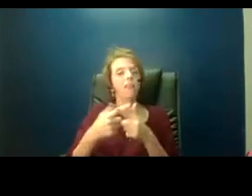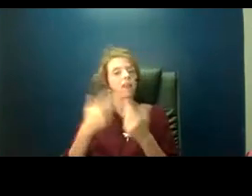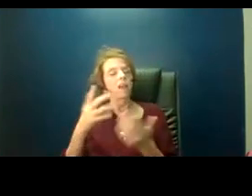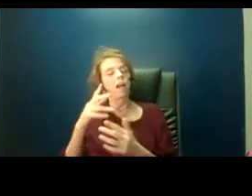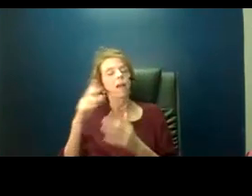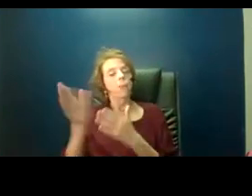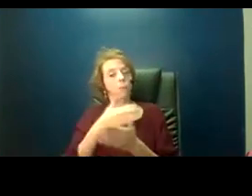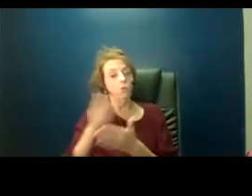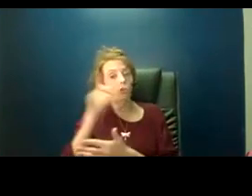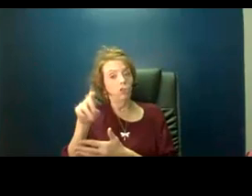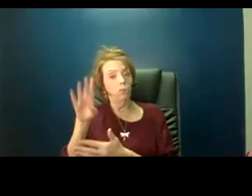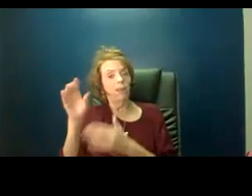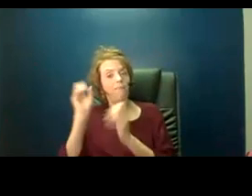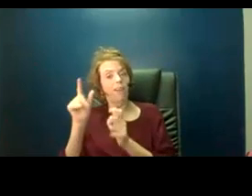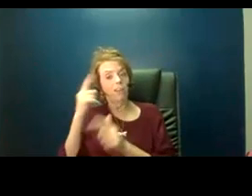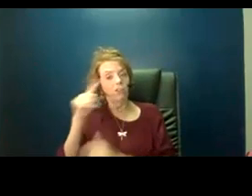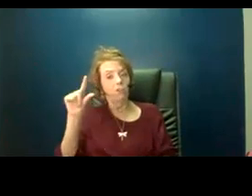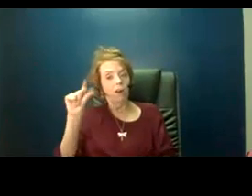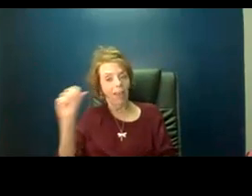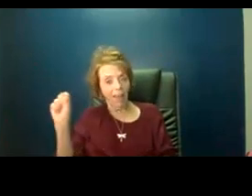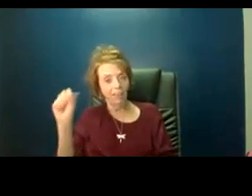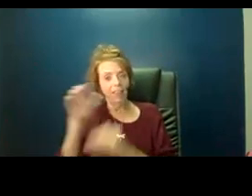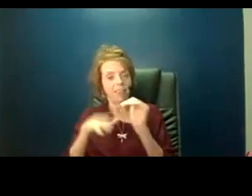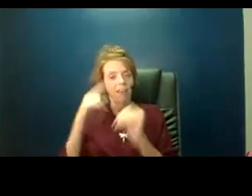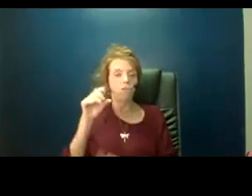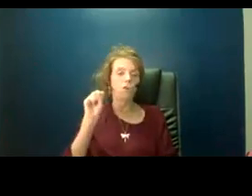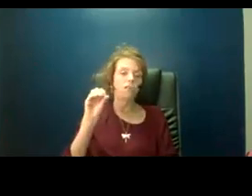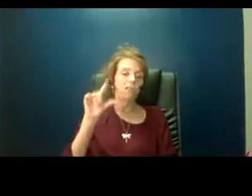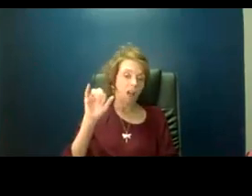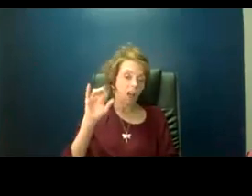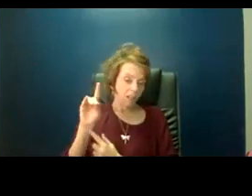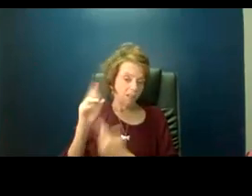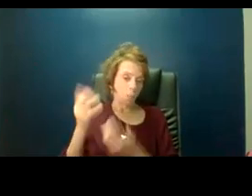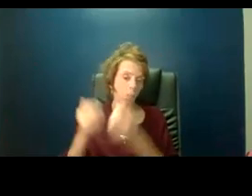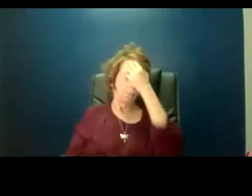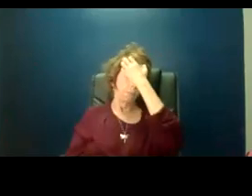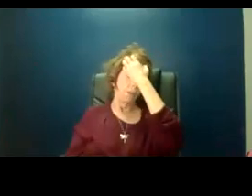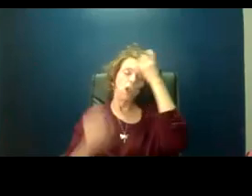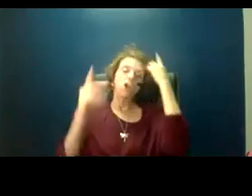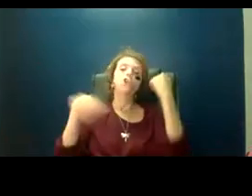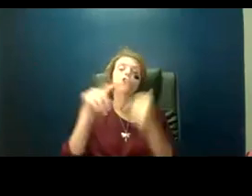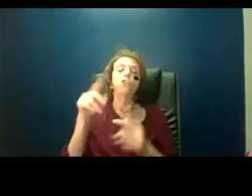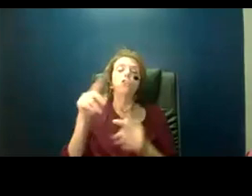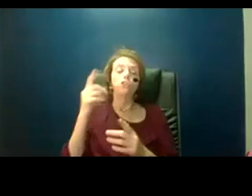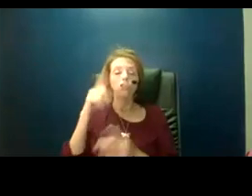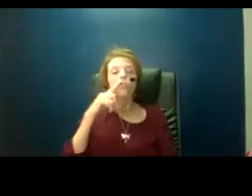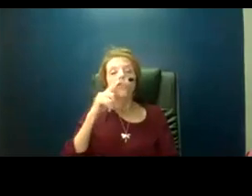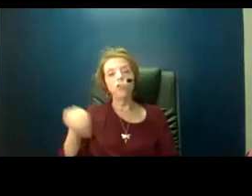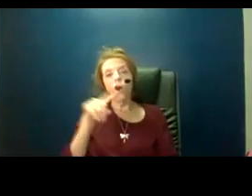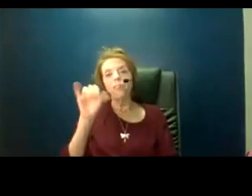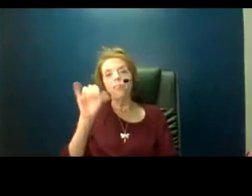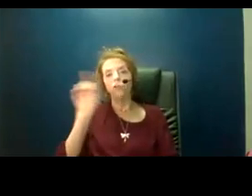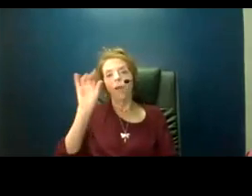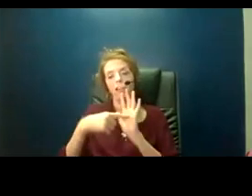be faster for a gas than for a solid? So that's where that shows